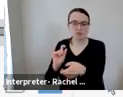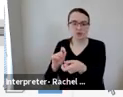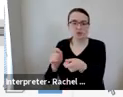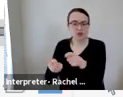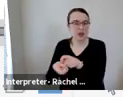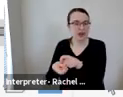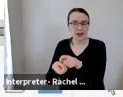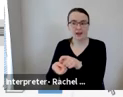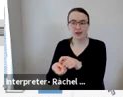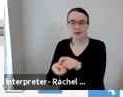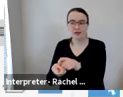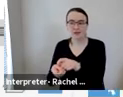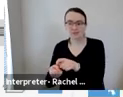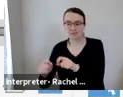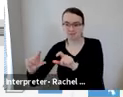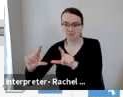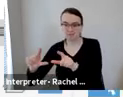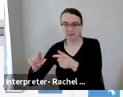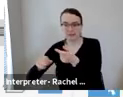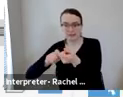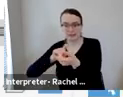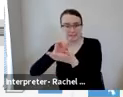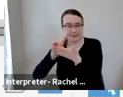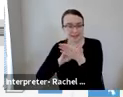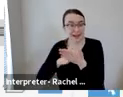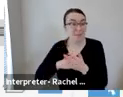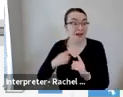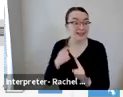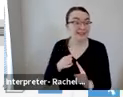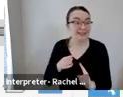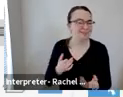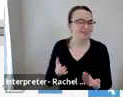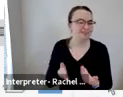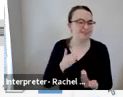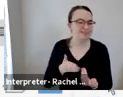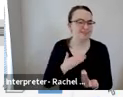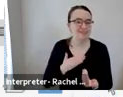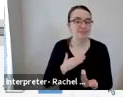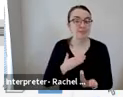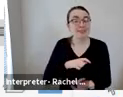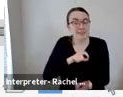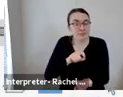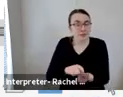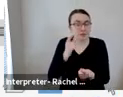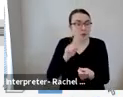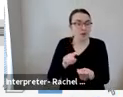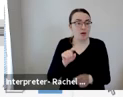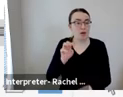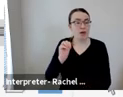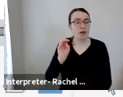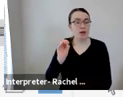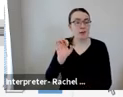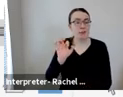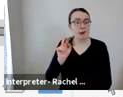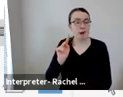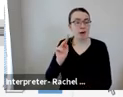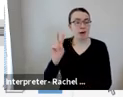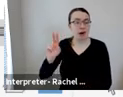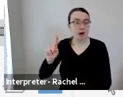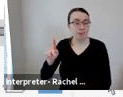change design and intent, especially for a mock-up like this,